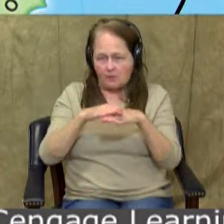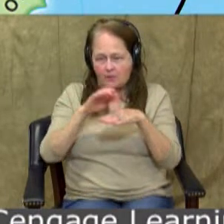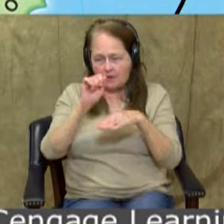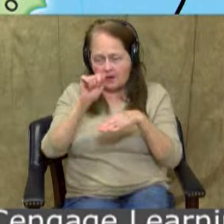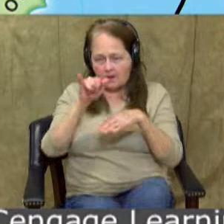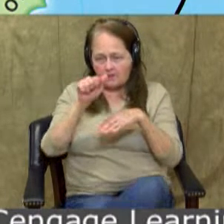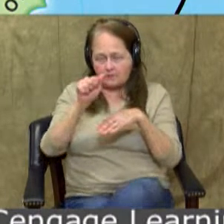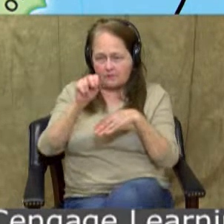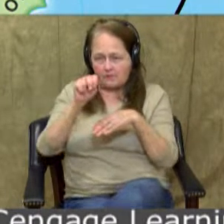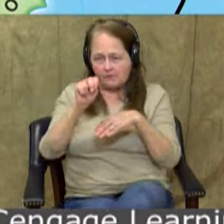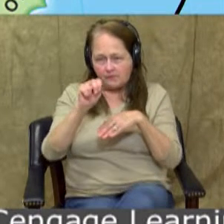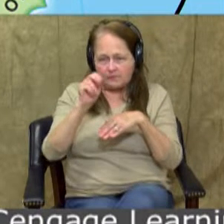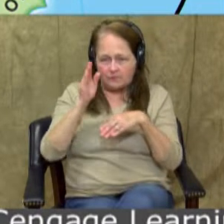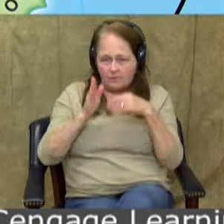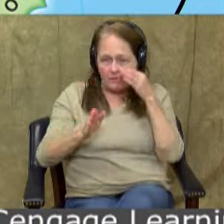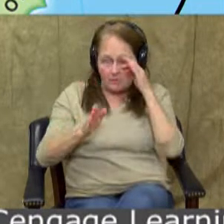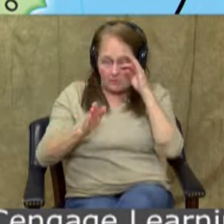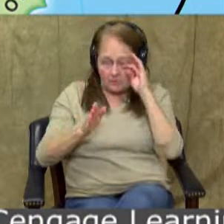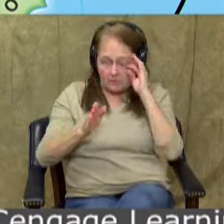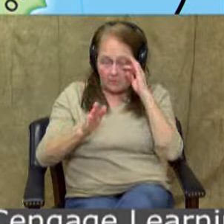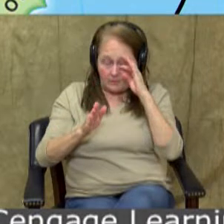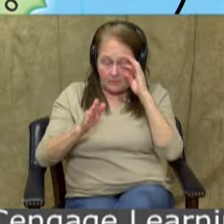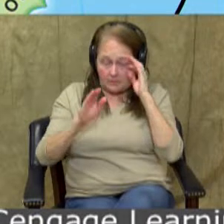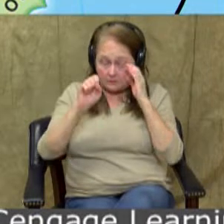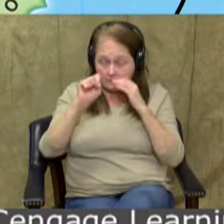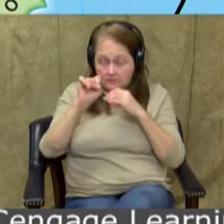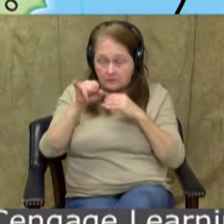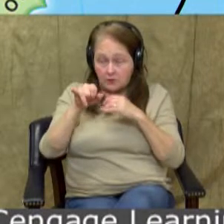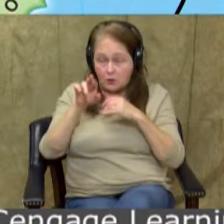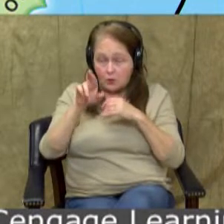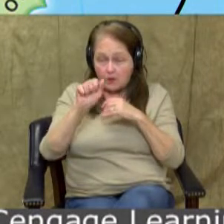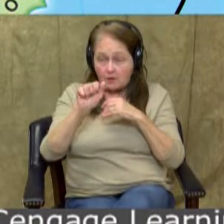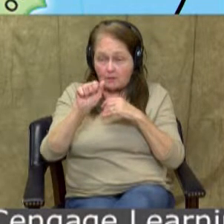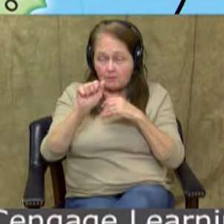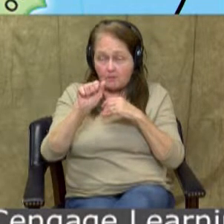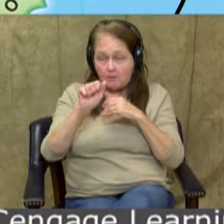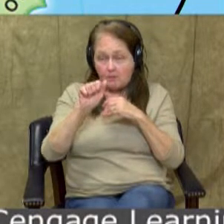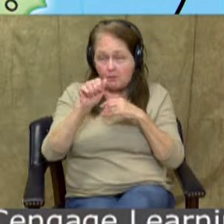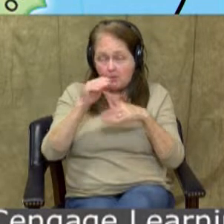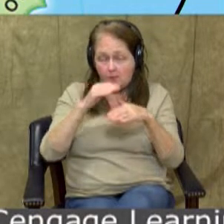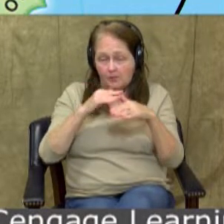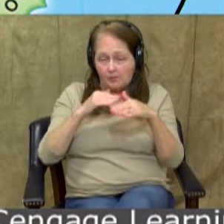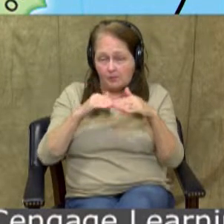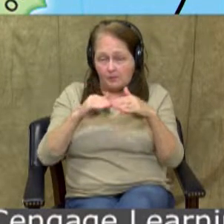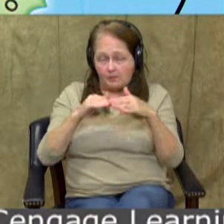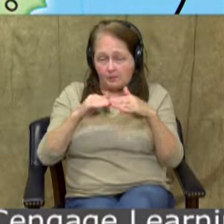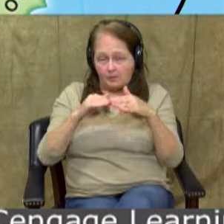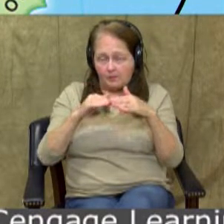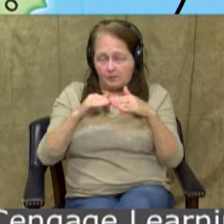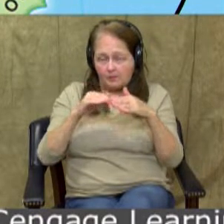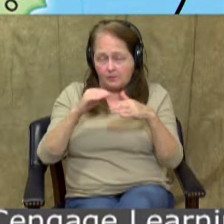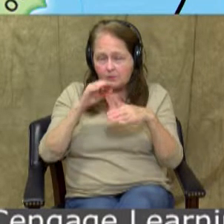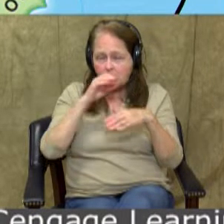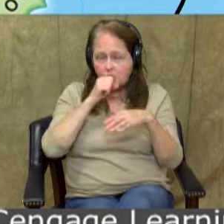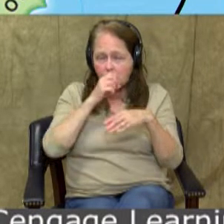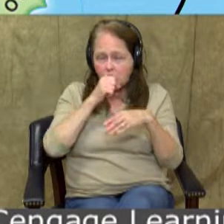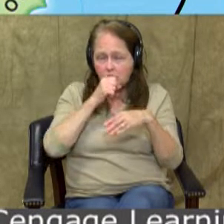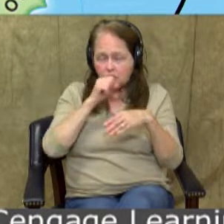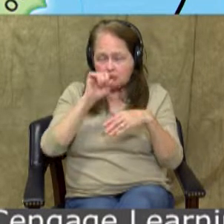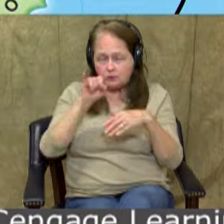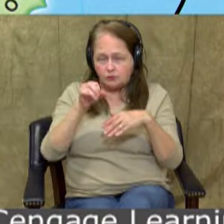Asian side. Below Turkey, we have Syria. Beneath that, in the orange is